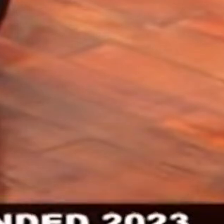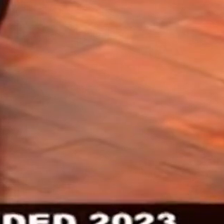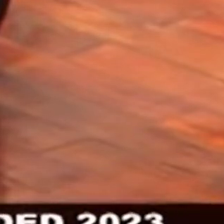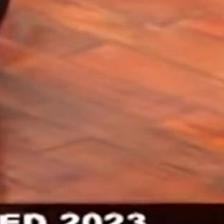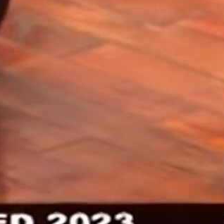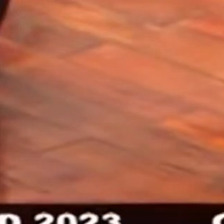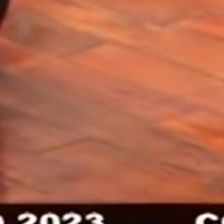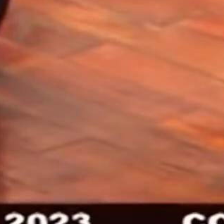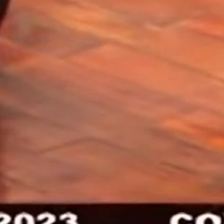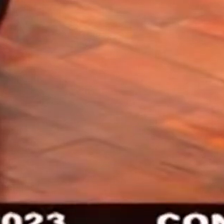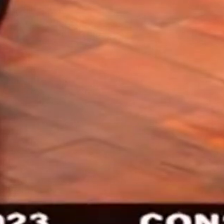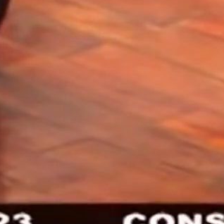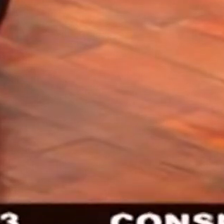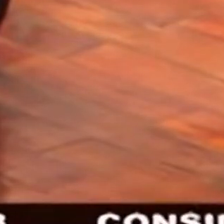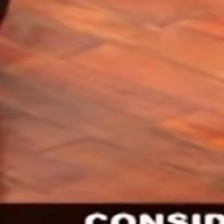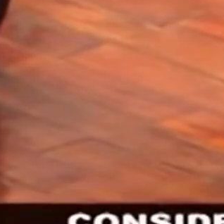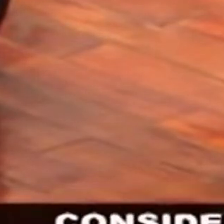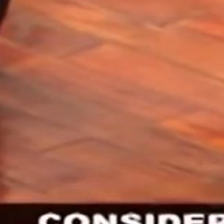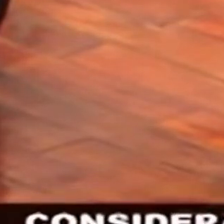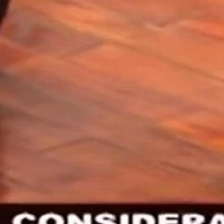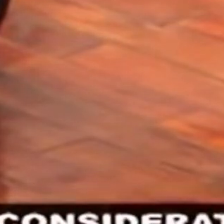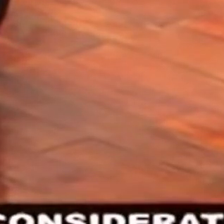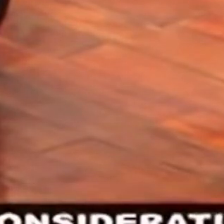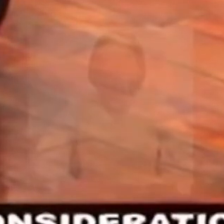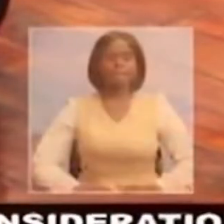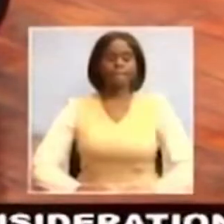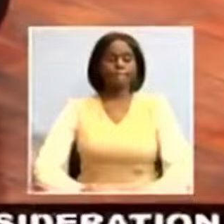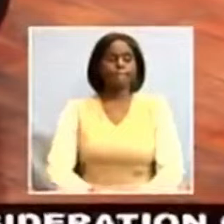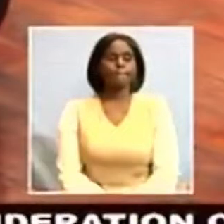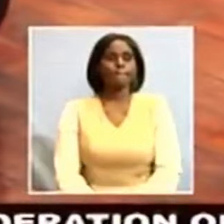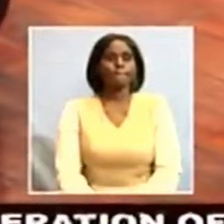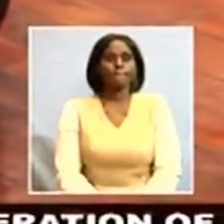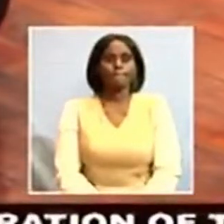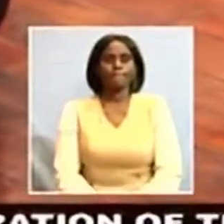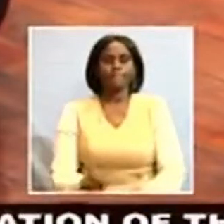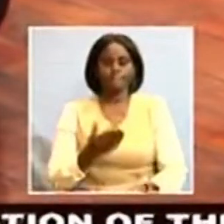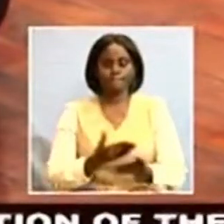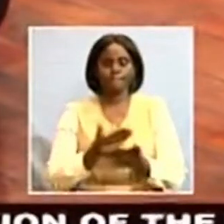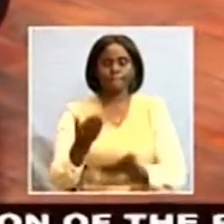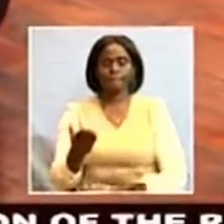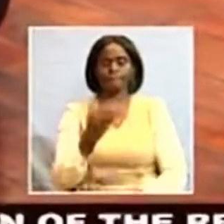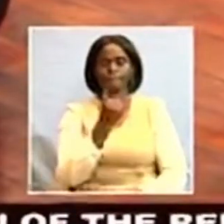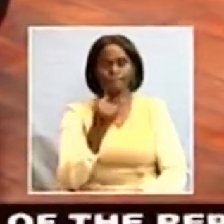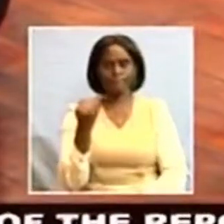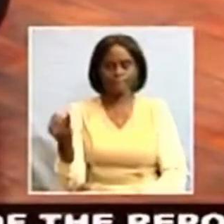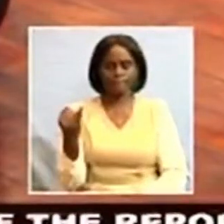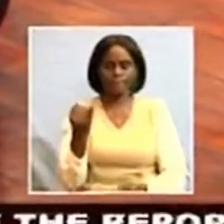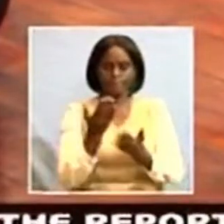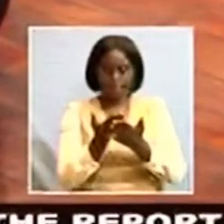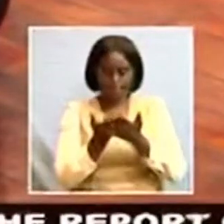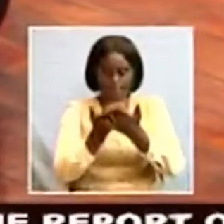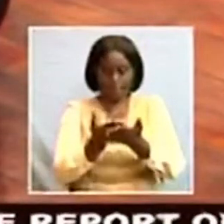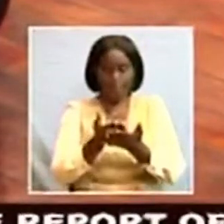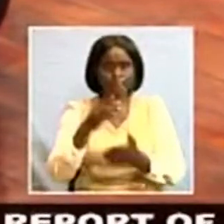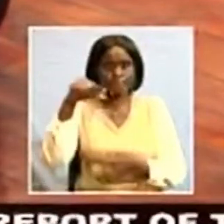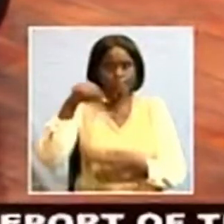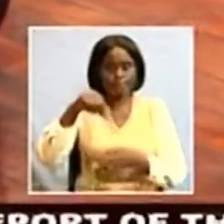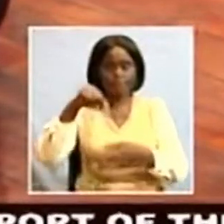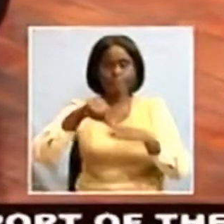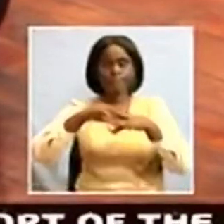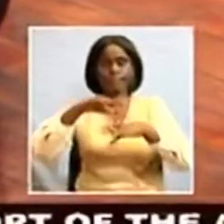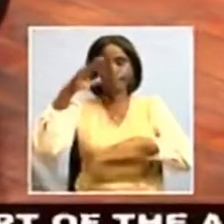0%. The cause of query was largely due to procurement issues as vendors submitted quotations above the